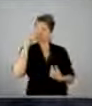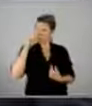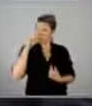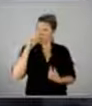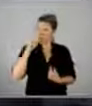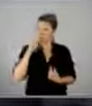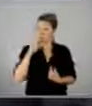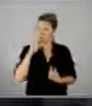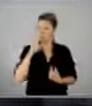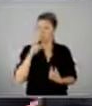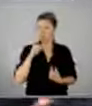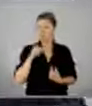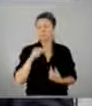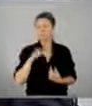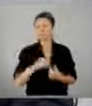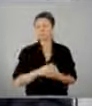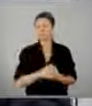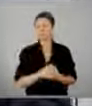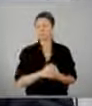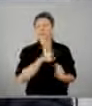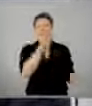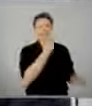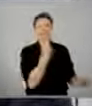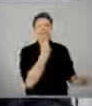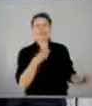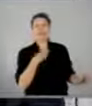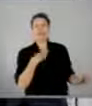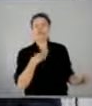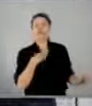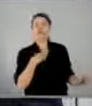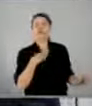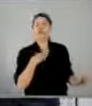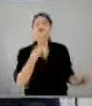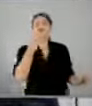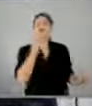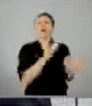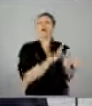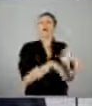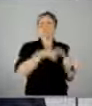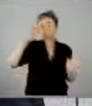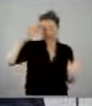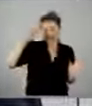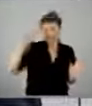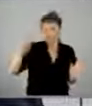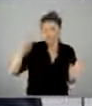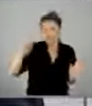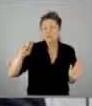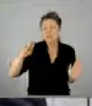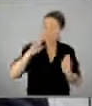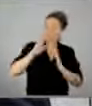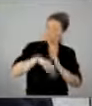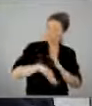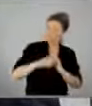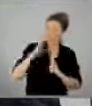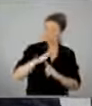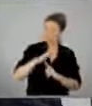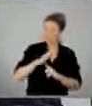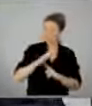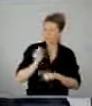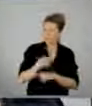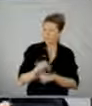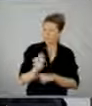office, in an anonymous way. And I think it is very important to protect the privacy of individuals in these situations, and it